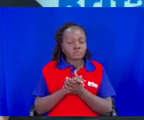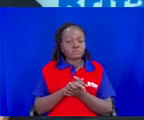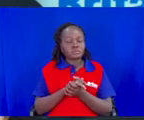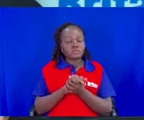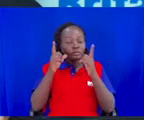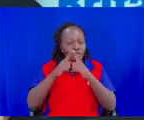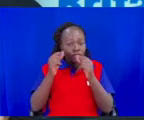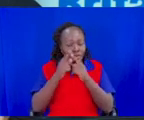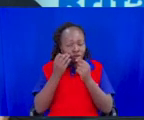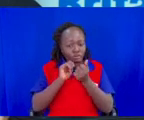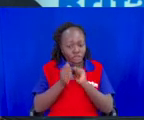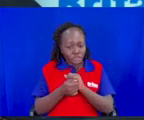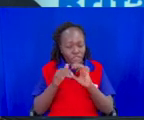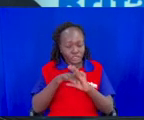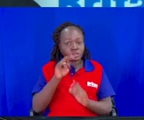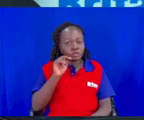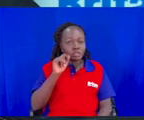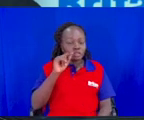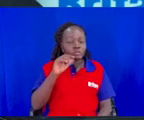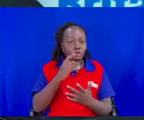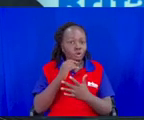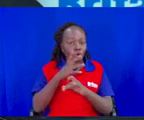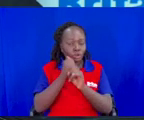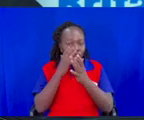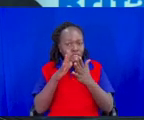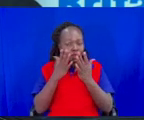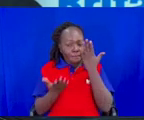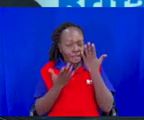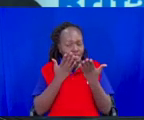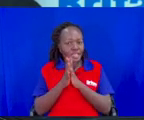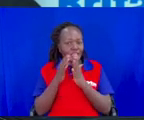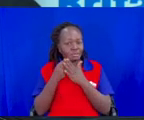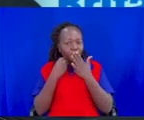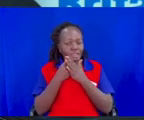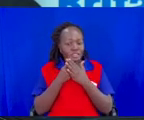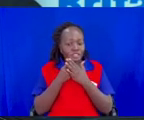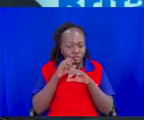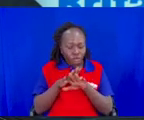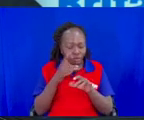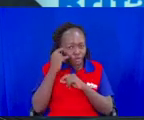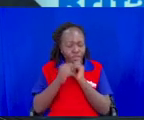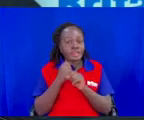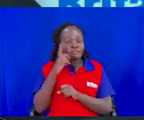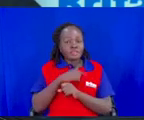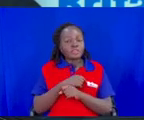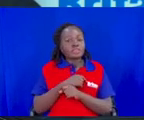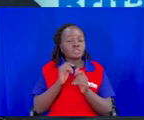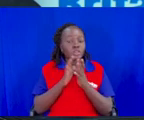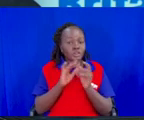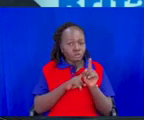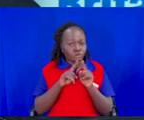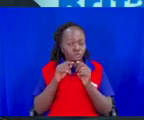statement of changes in unit holders' balances and cash flows for the year then ended, and the notes to the